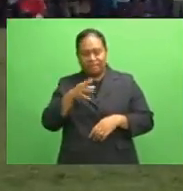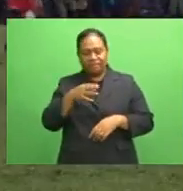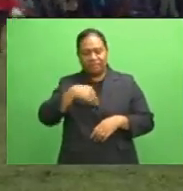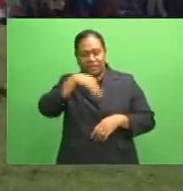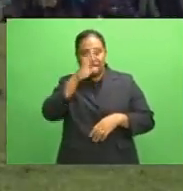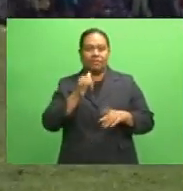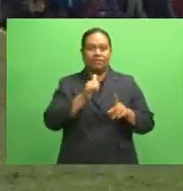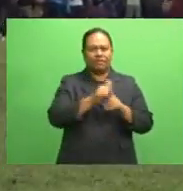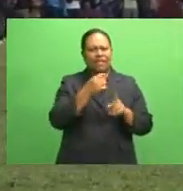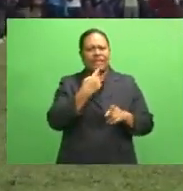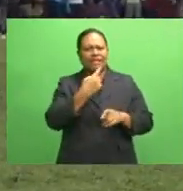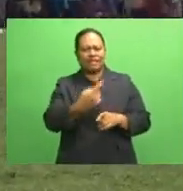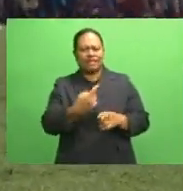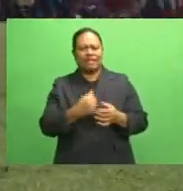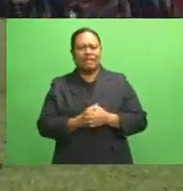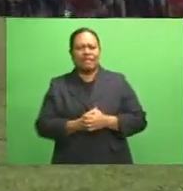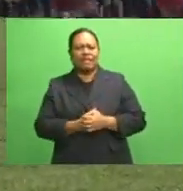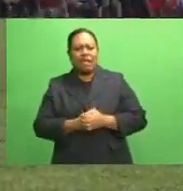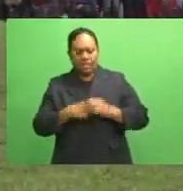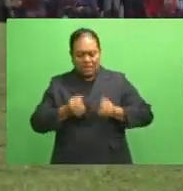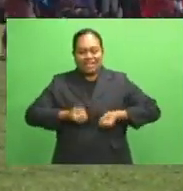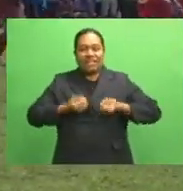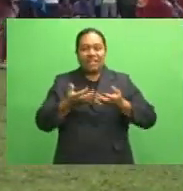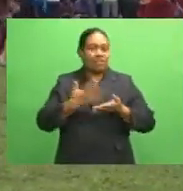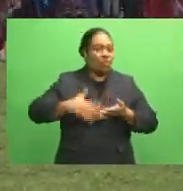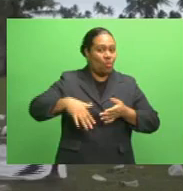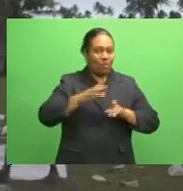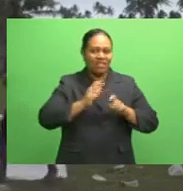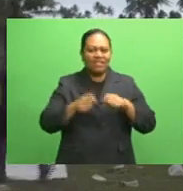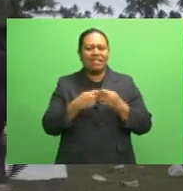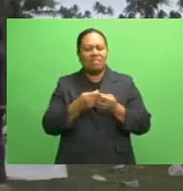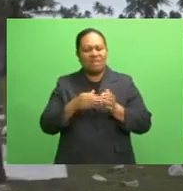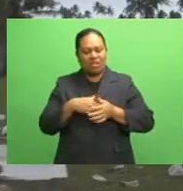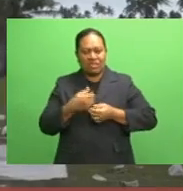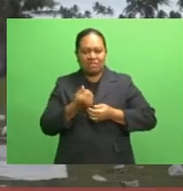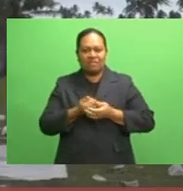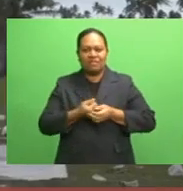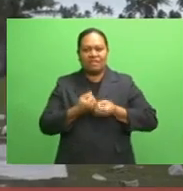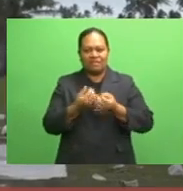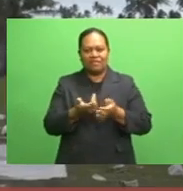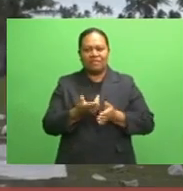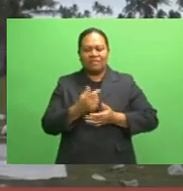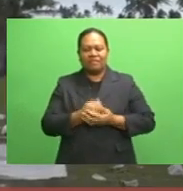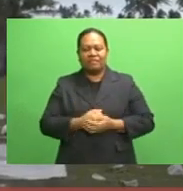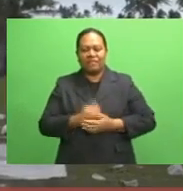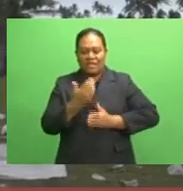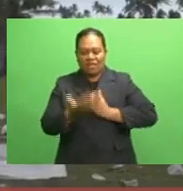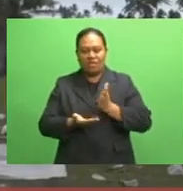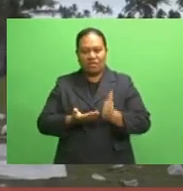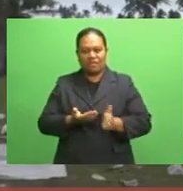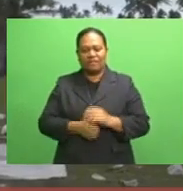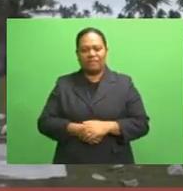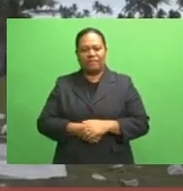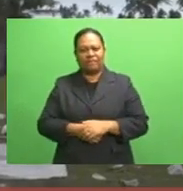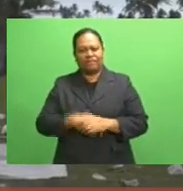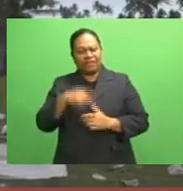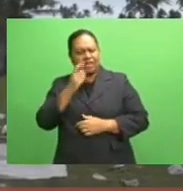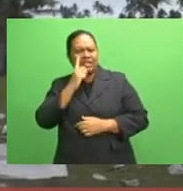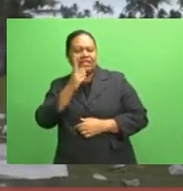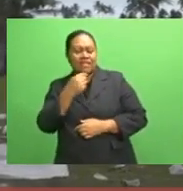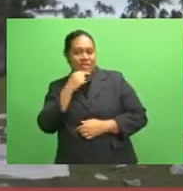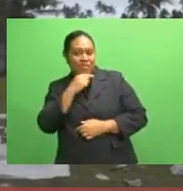Matenito Mbua says the sacrifices of the players has paid off. A lot of sacrifices from the